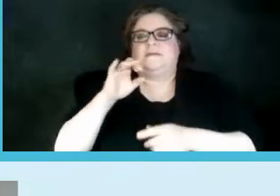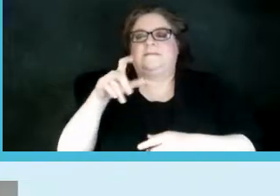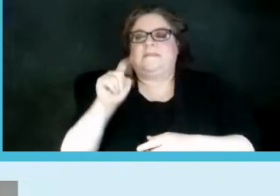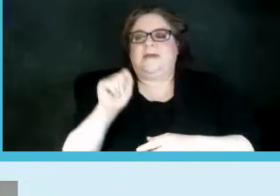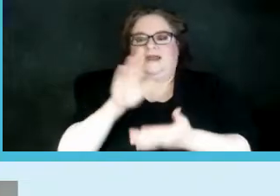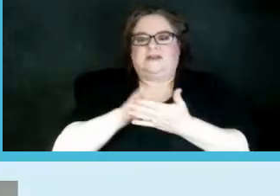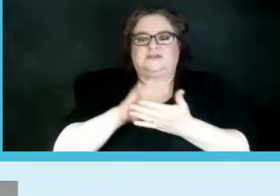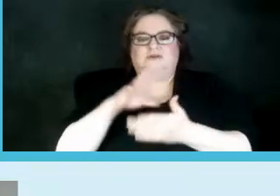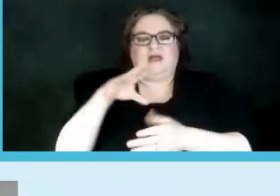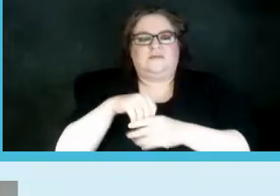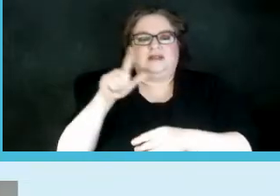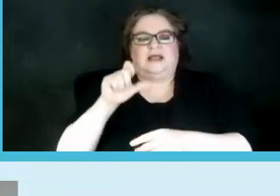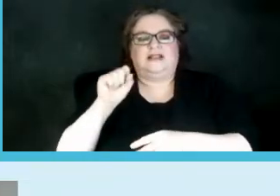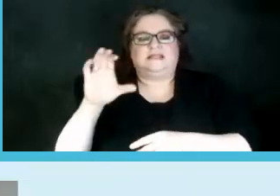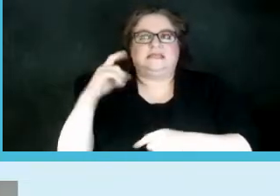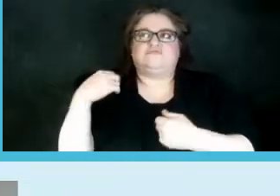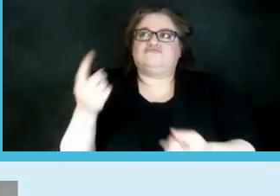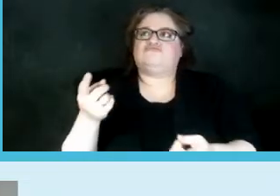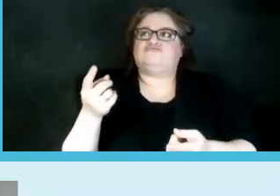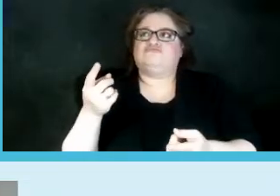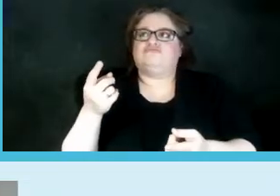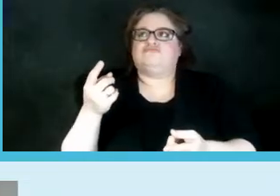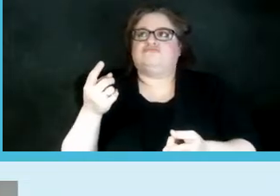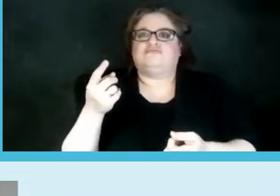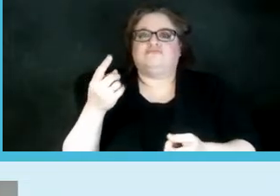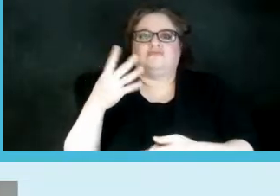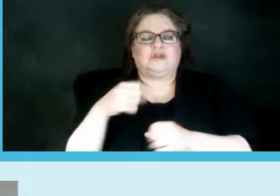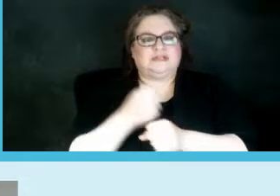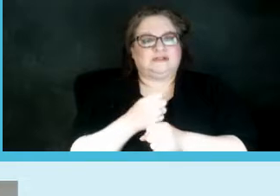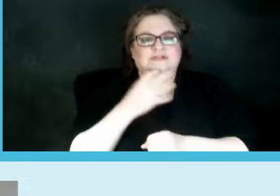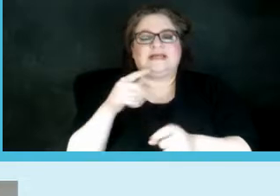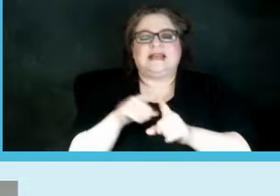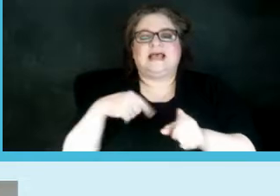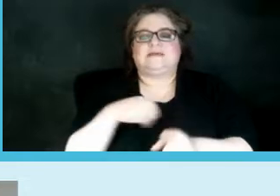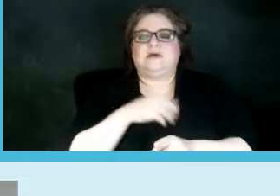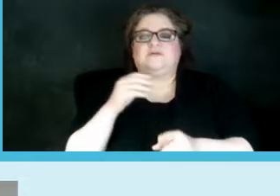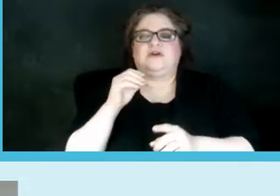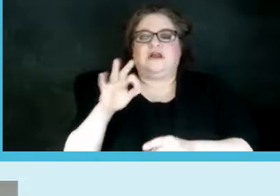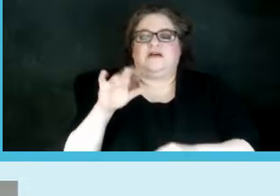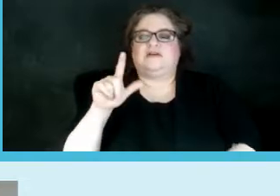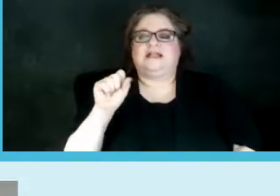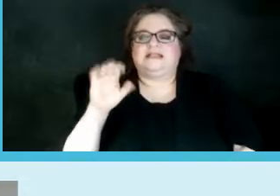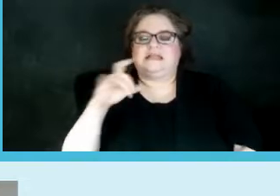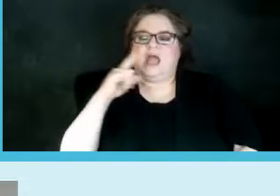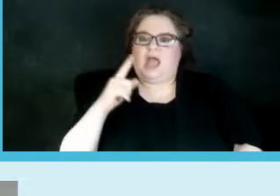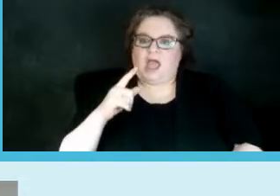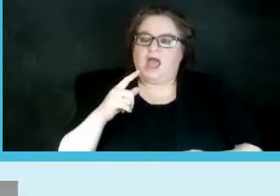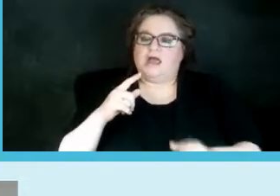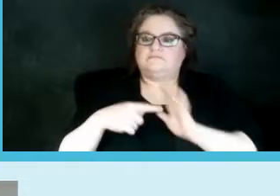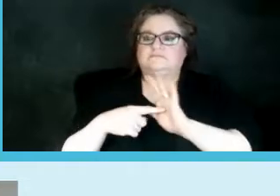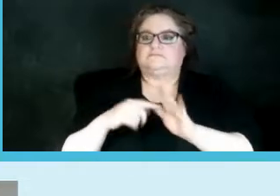I've been in the LSC for 4 years. As a member of the LSC, I have exercised my